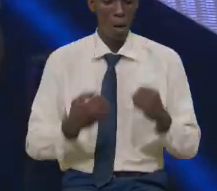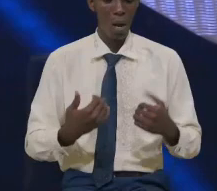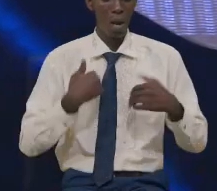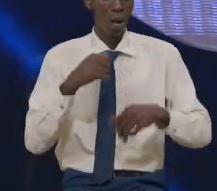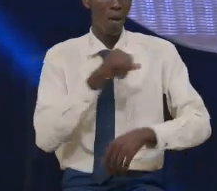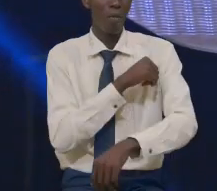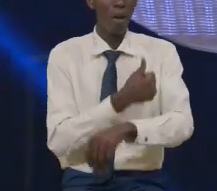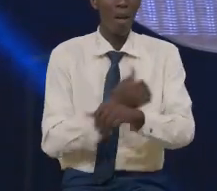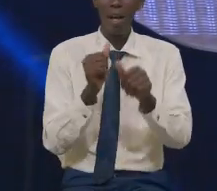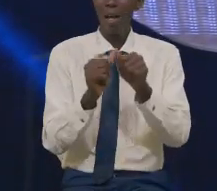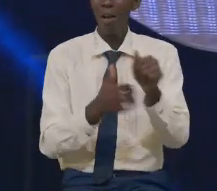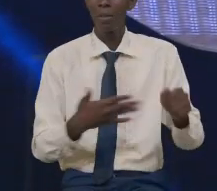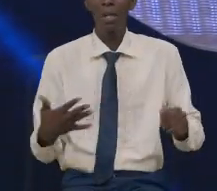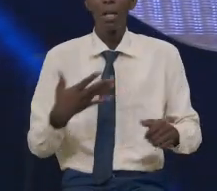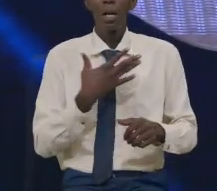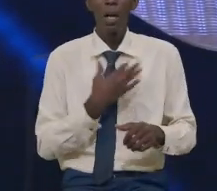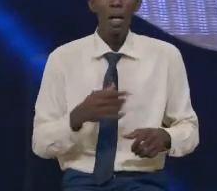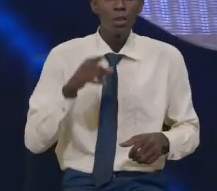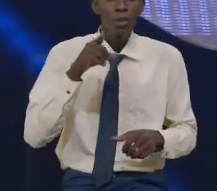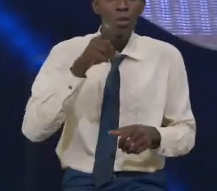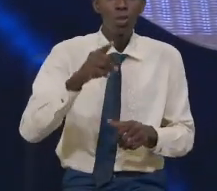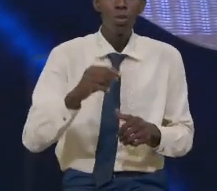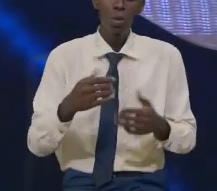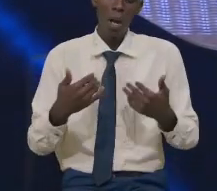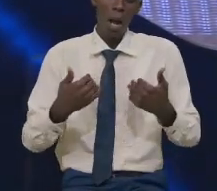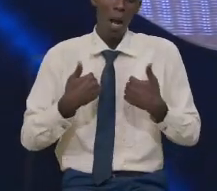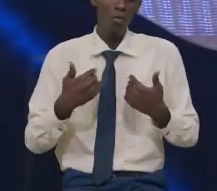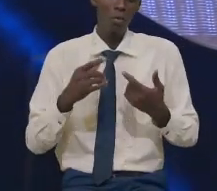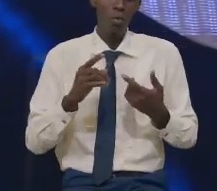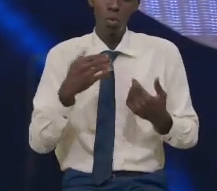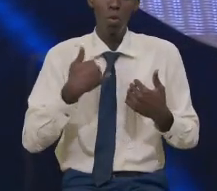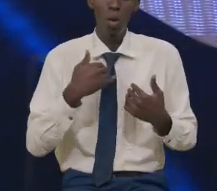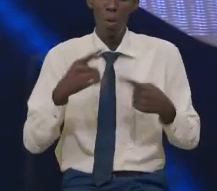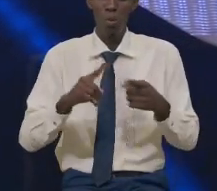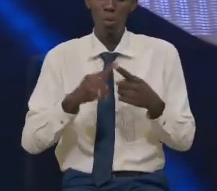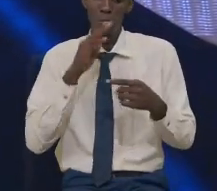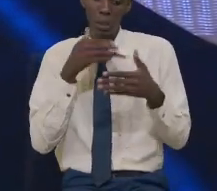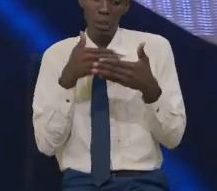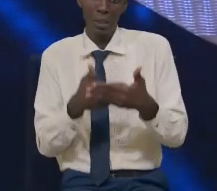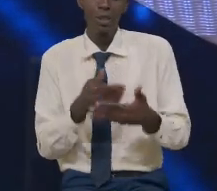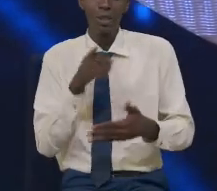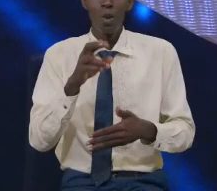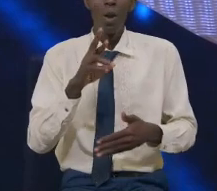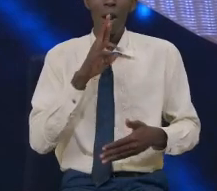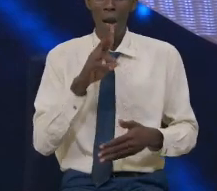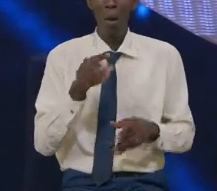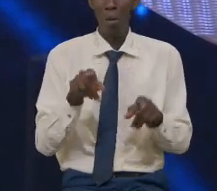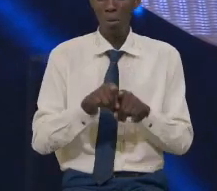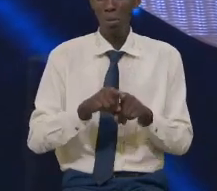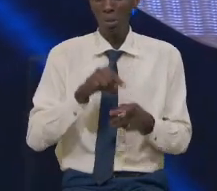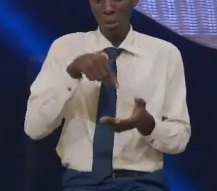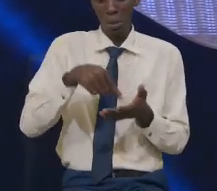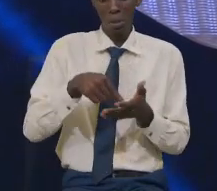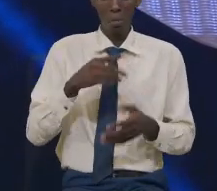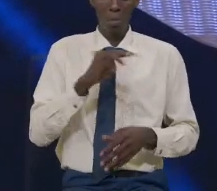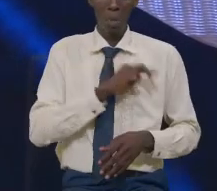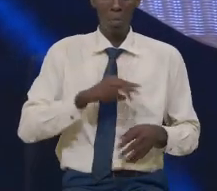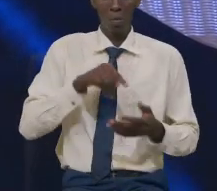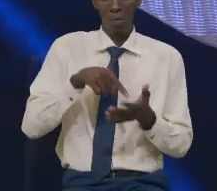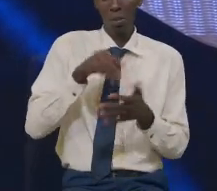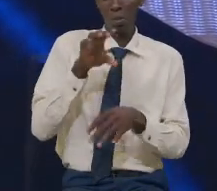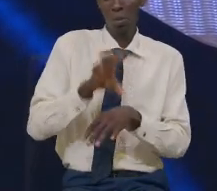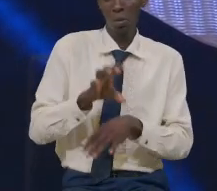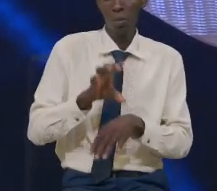everything, and you happen to be near to them. You're even a deeper life member, and yes, with all the